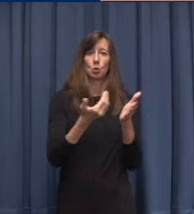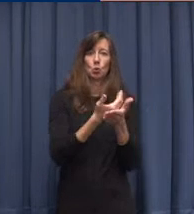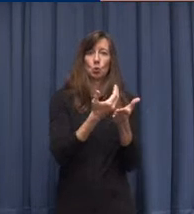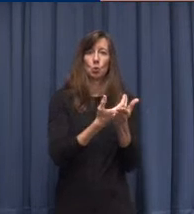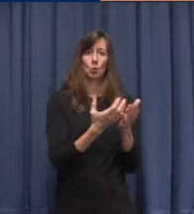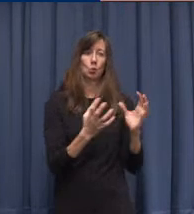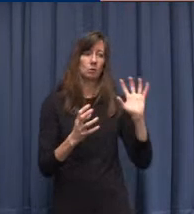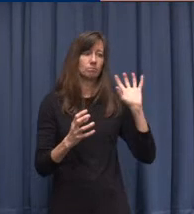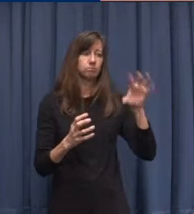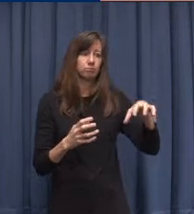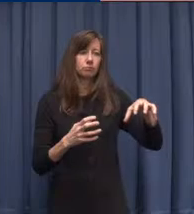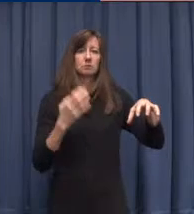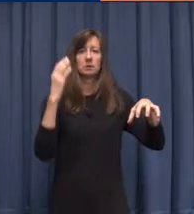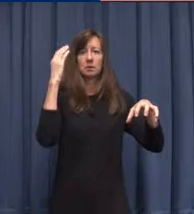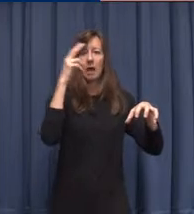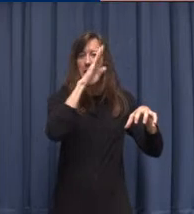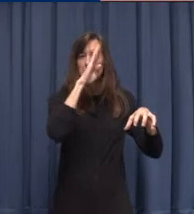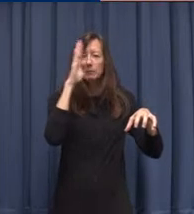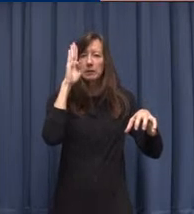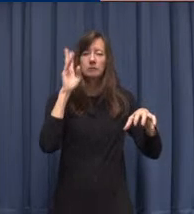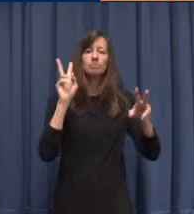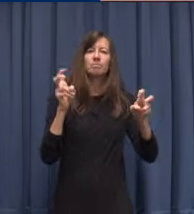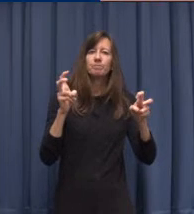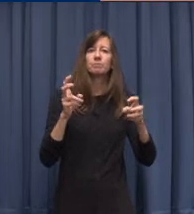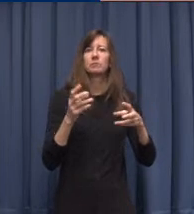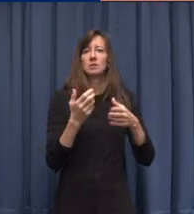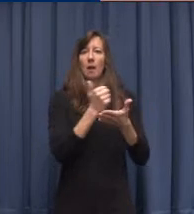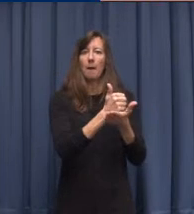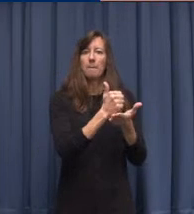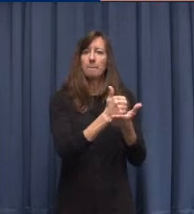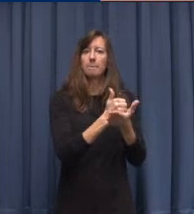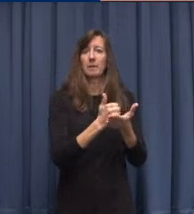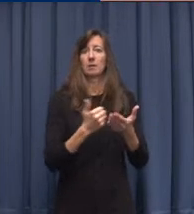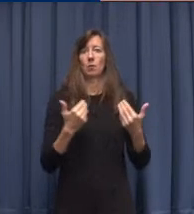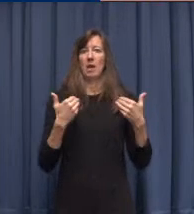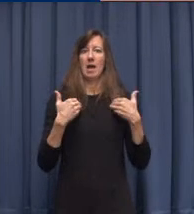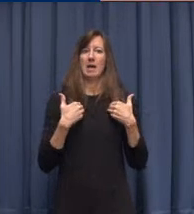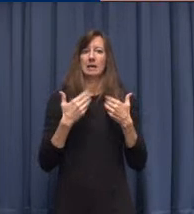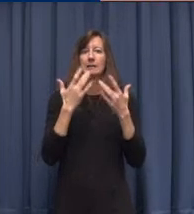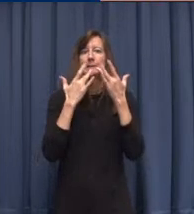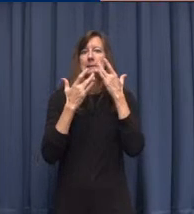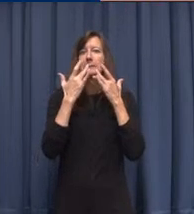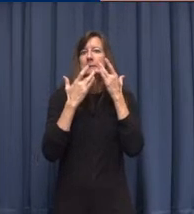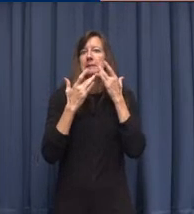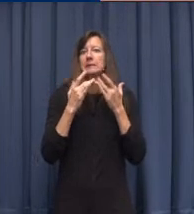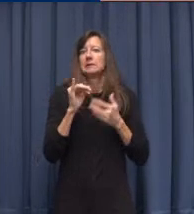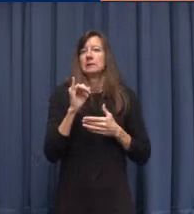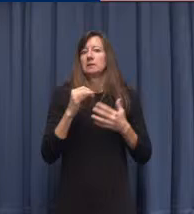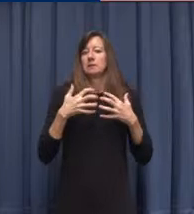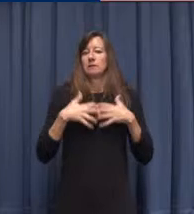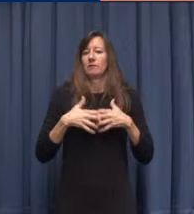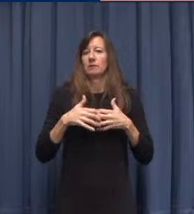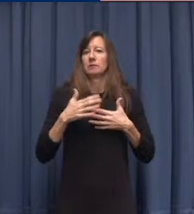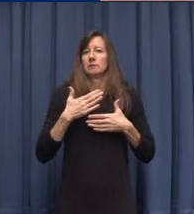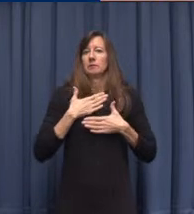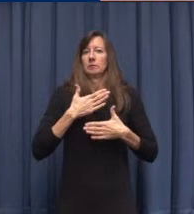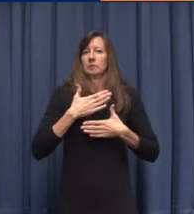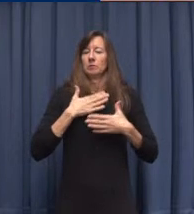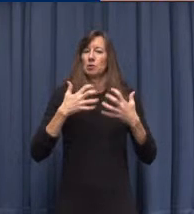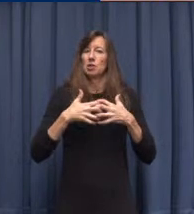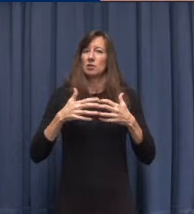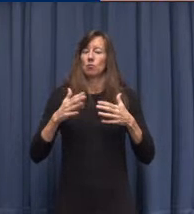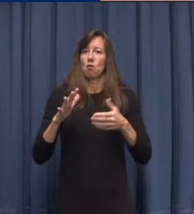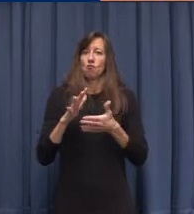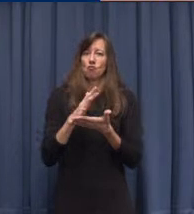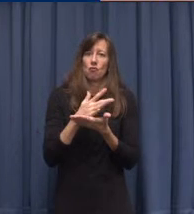county in early April. And if you think about that and recognize that this could potentially be worse, we could be again